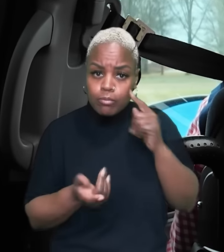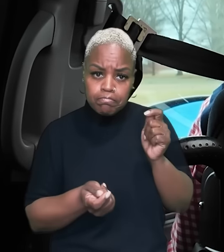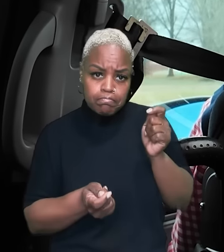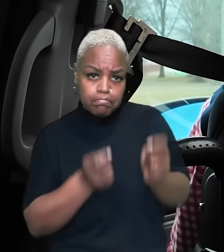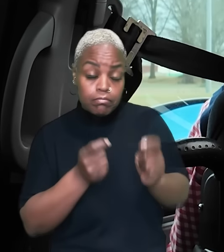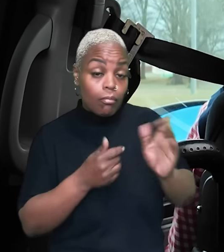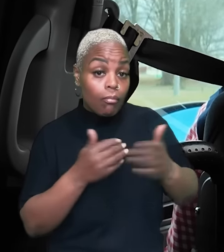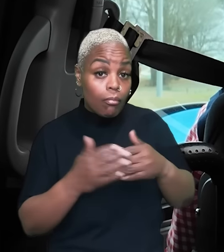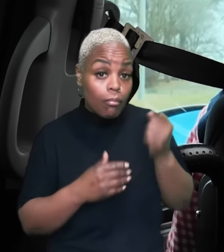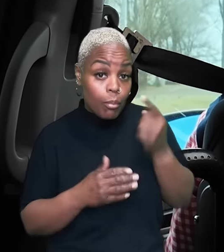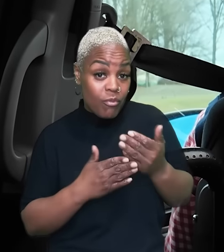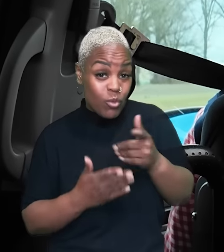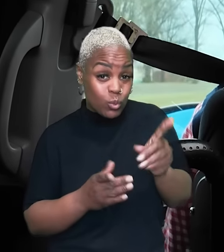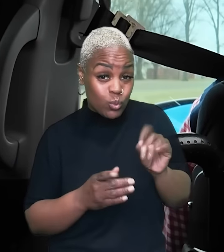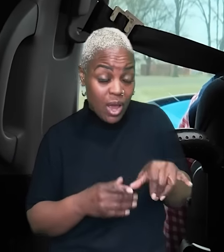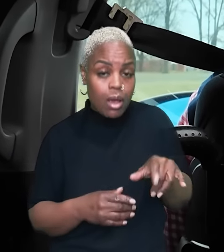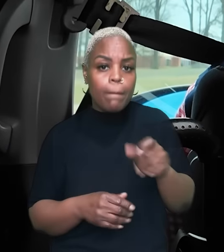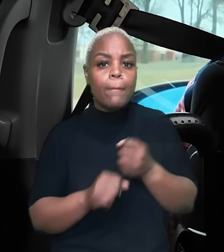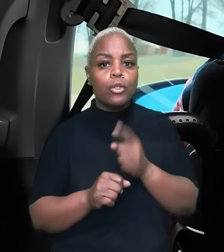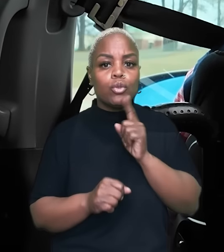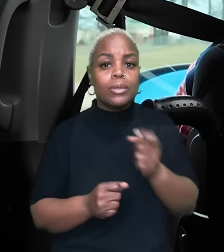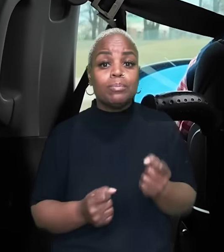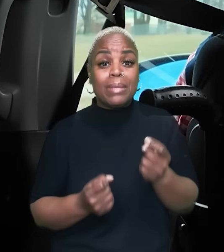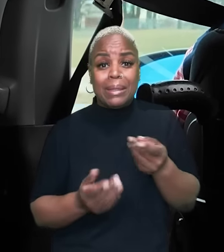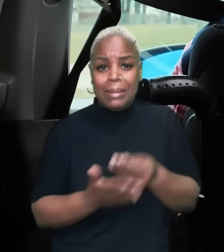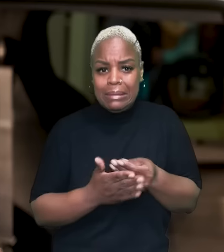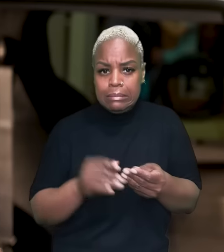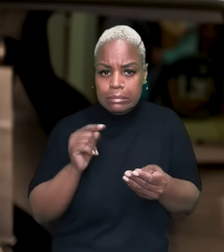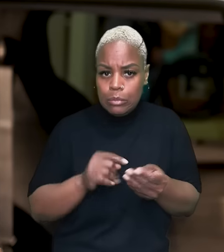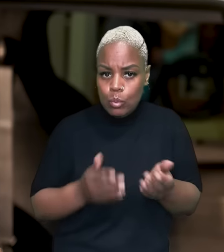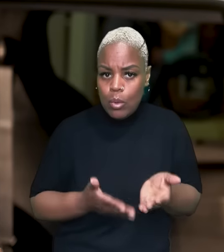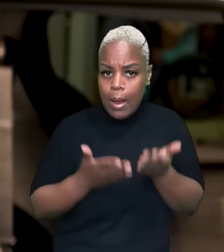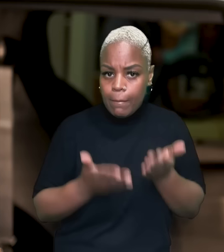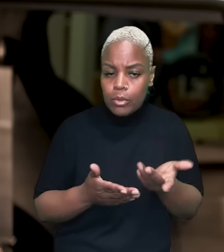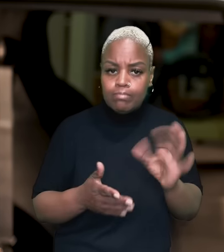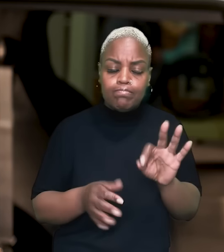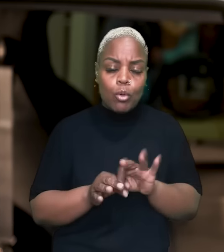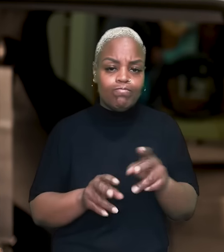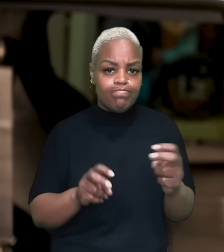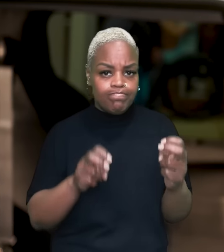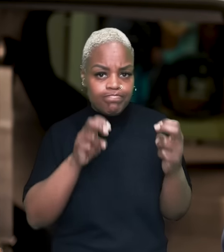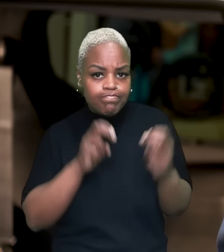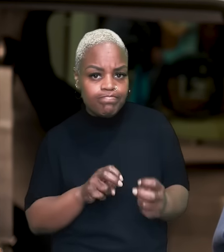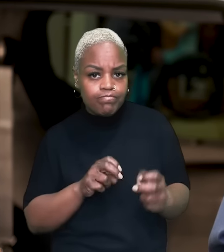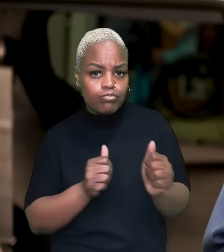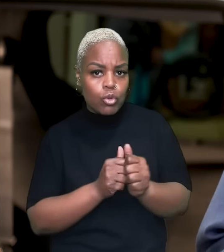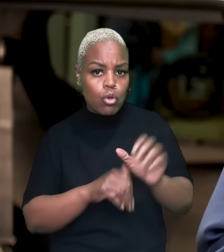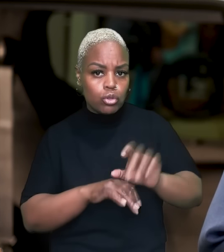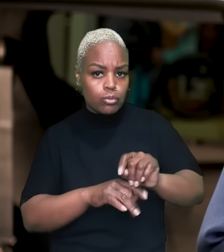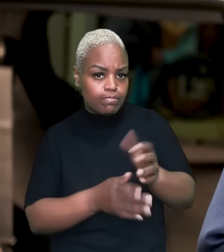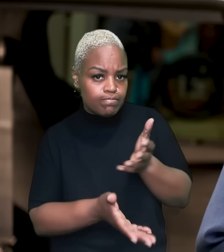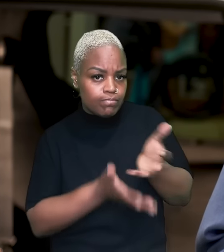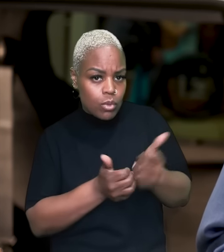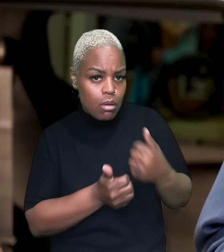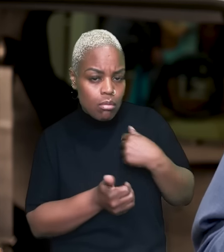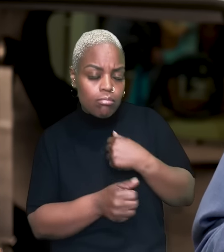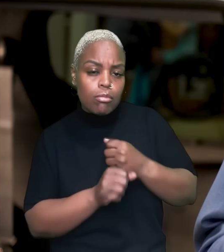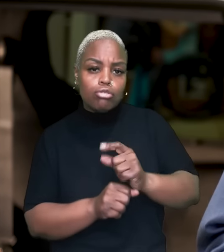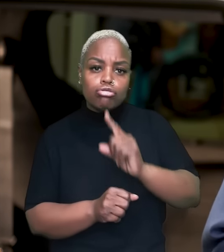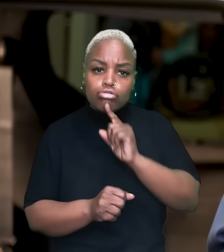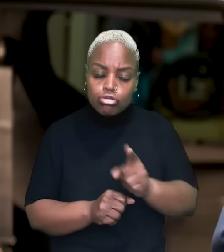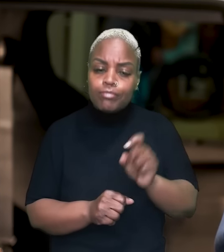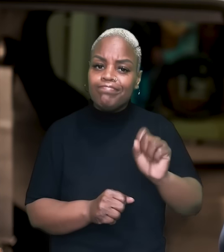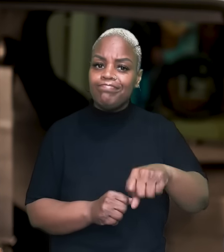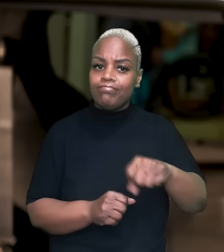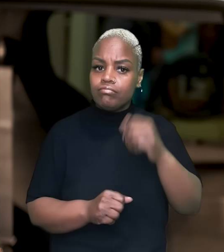modifications. However, before you do that, before you spend the money, we recommend you come sit down and have a consultation with us to make sure the